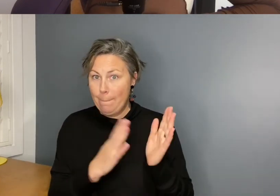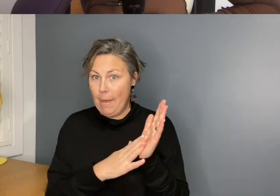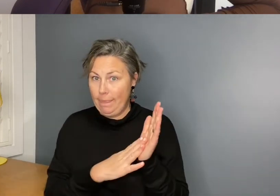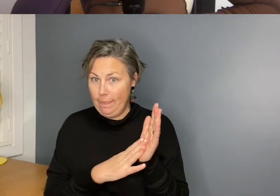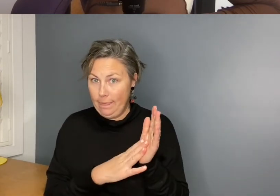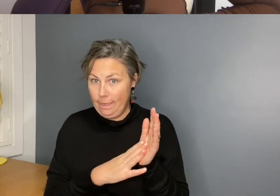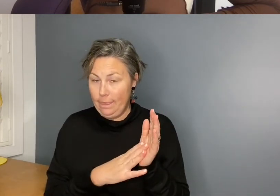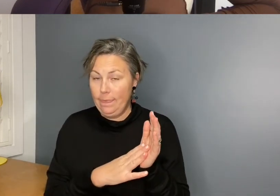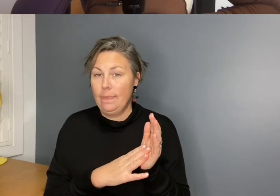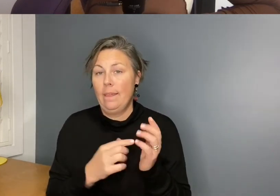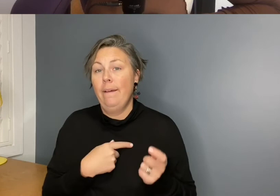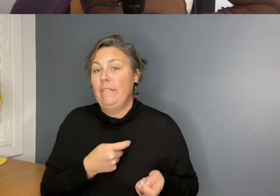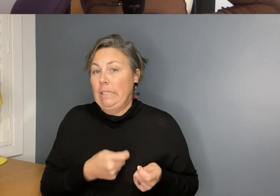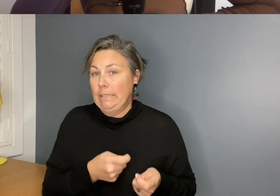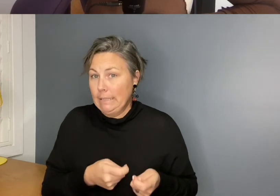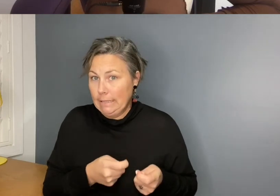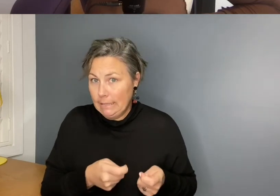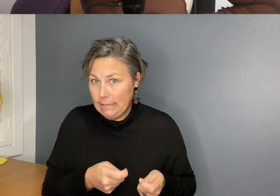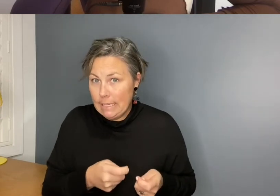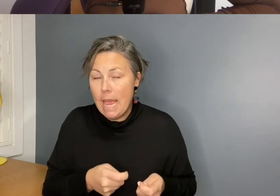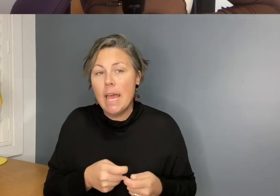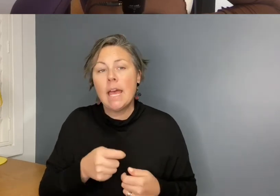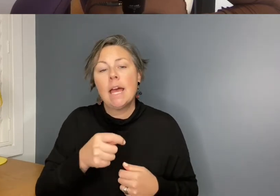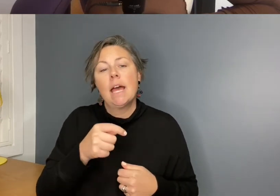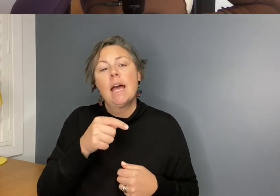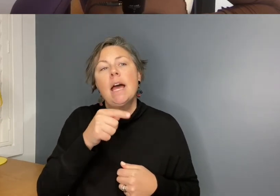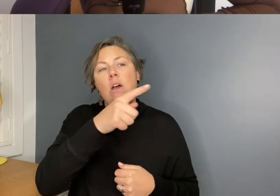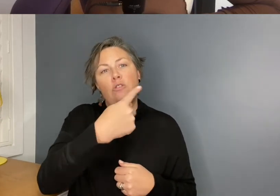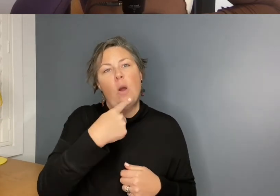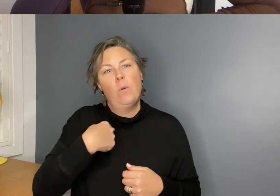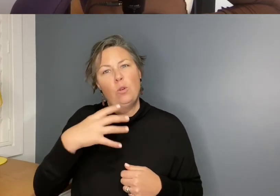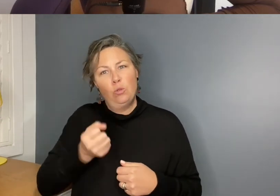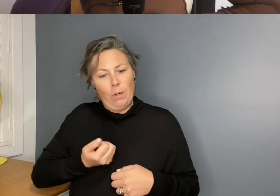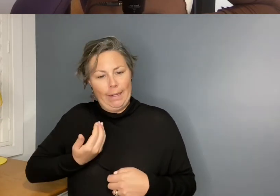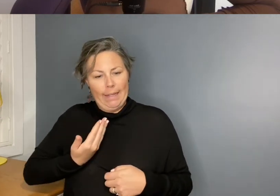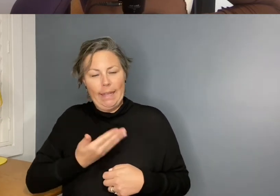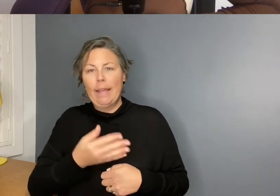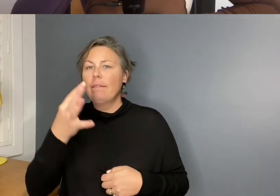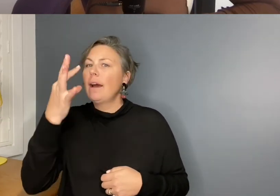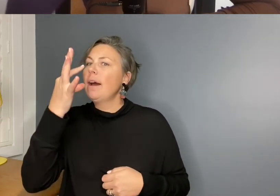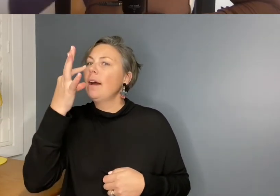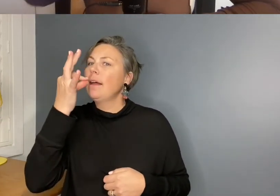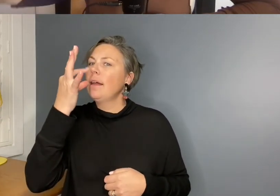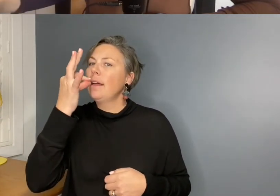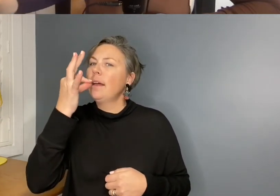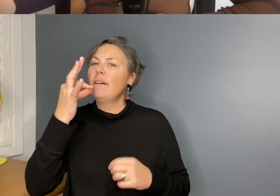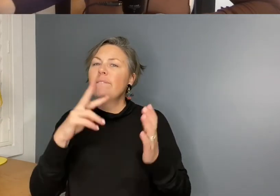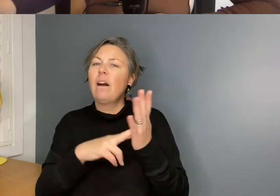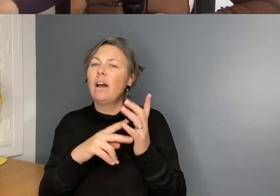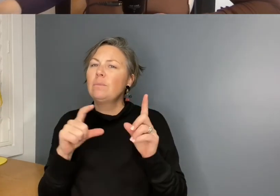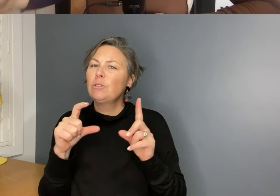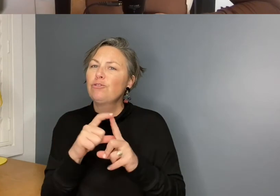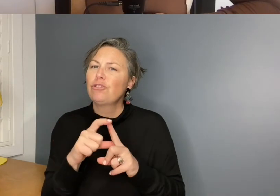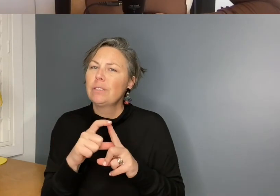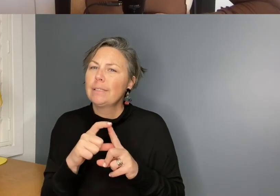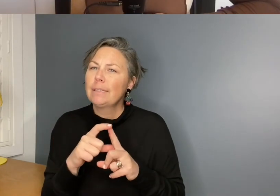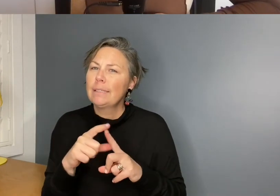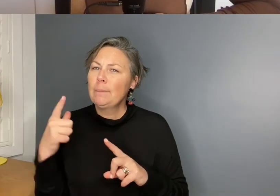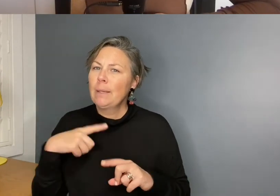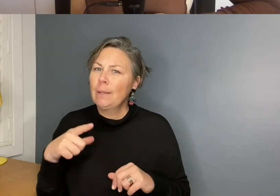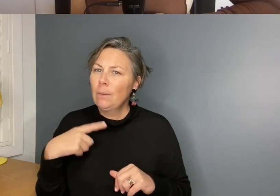moment, and I've been recommended to give them vitamin D drops because, well, from what I understand, it was one thing